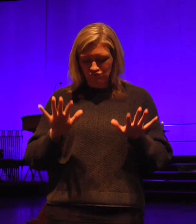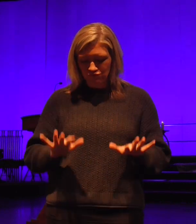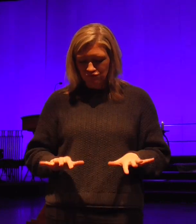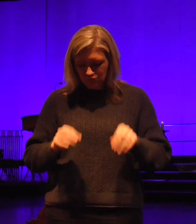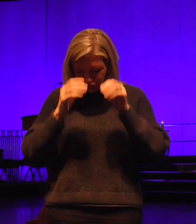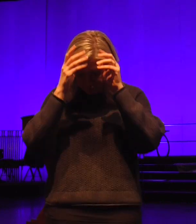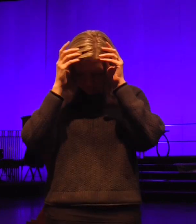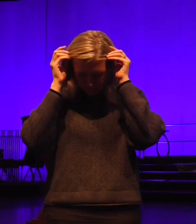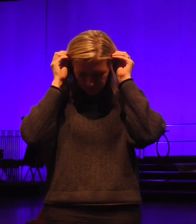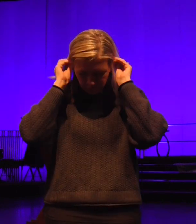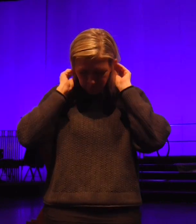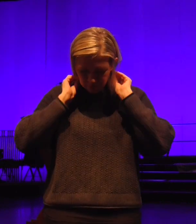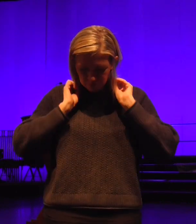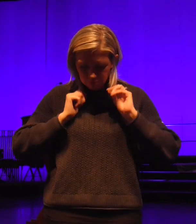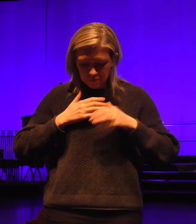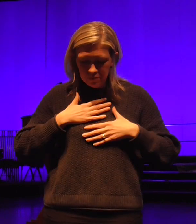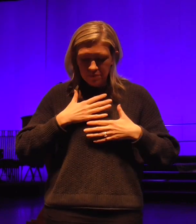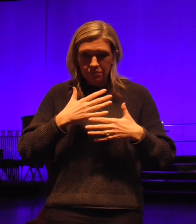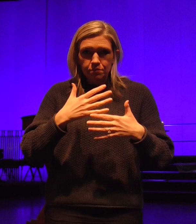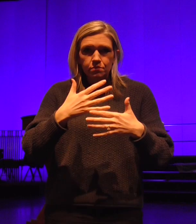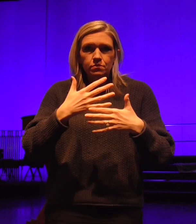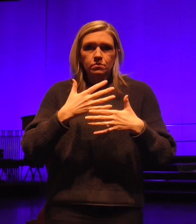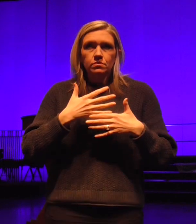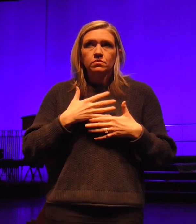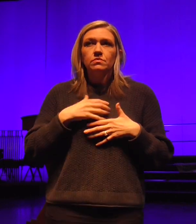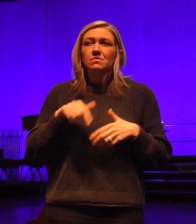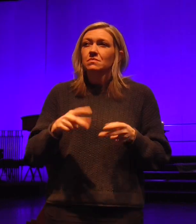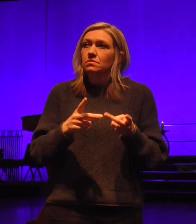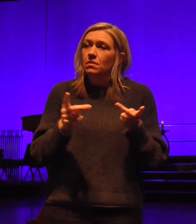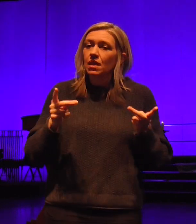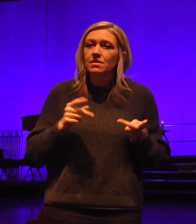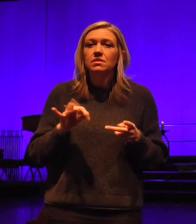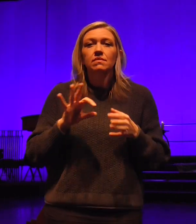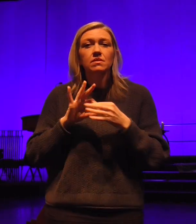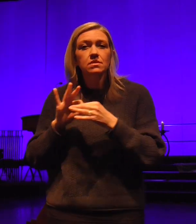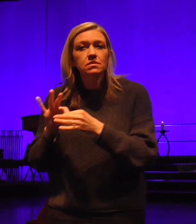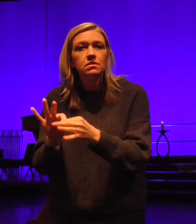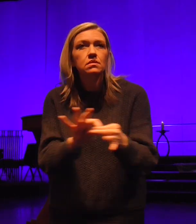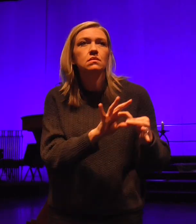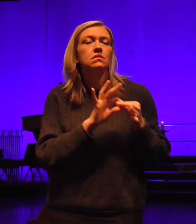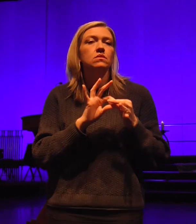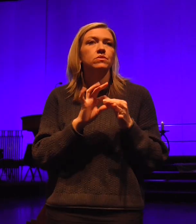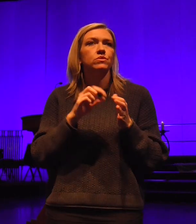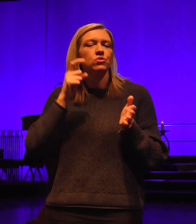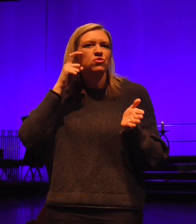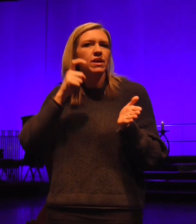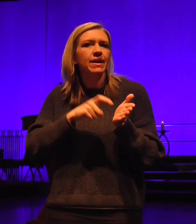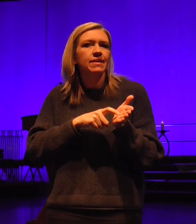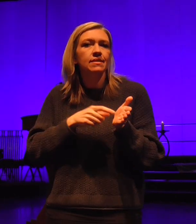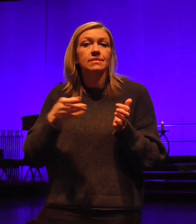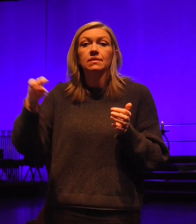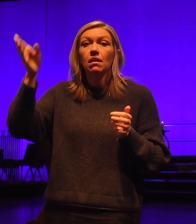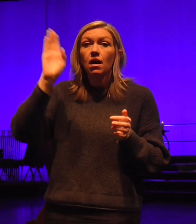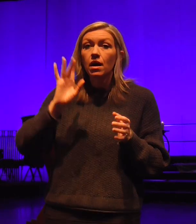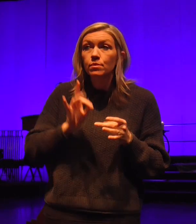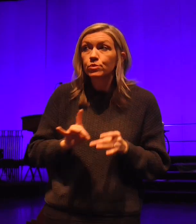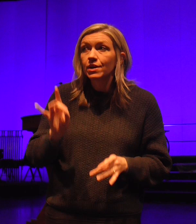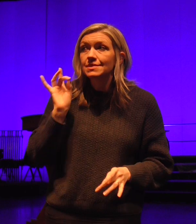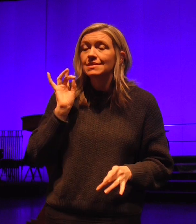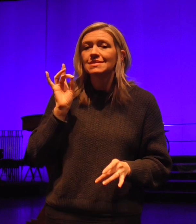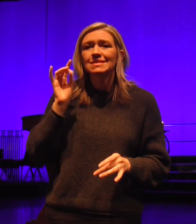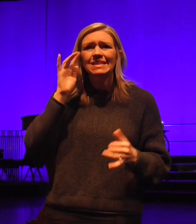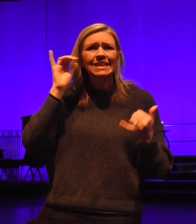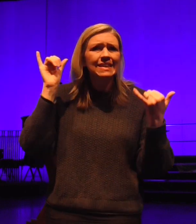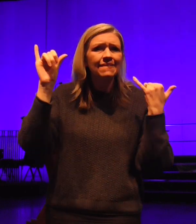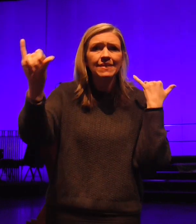Breathing in, through, and from this place of oneness and connectedness. For we recognize that this God presence, this infinite